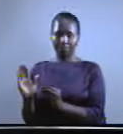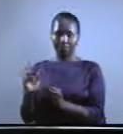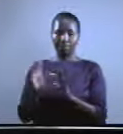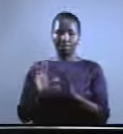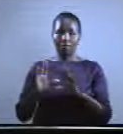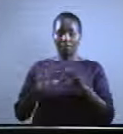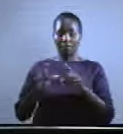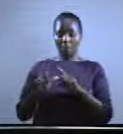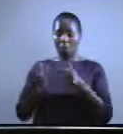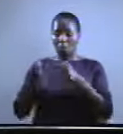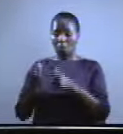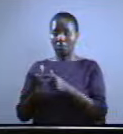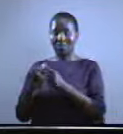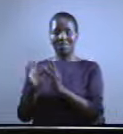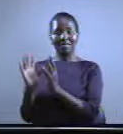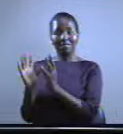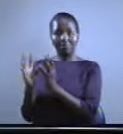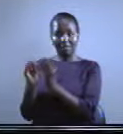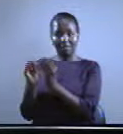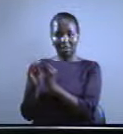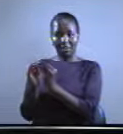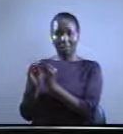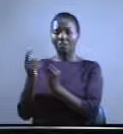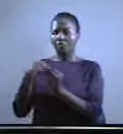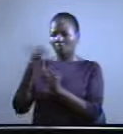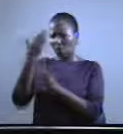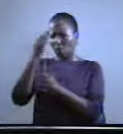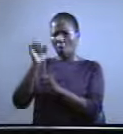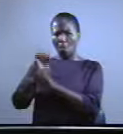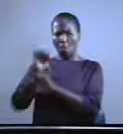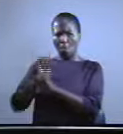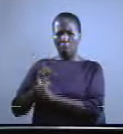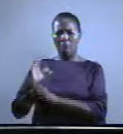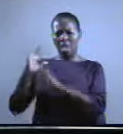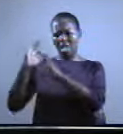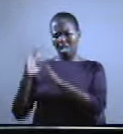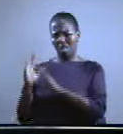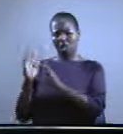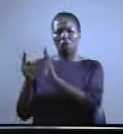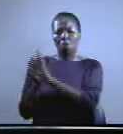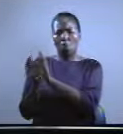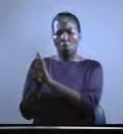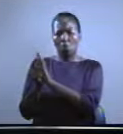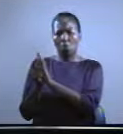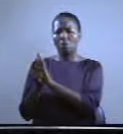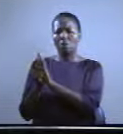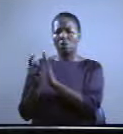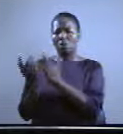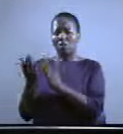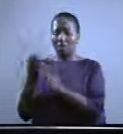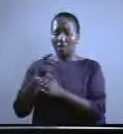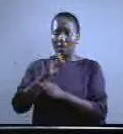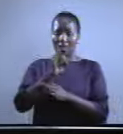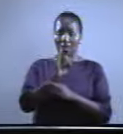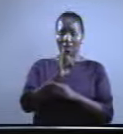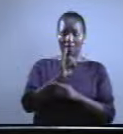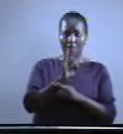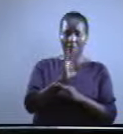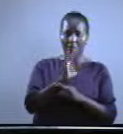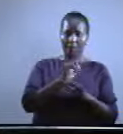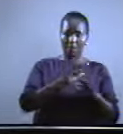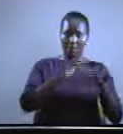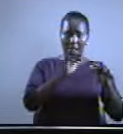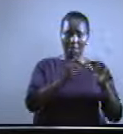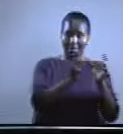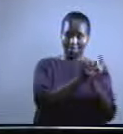have particularly heavy legislative workload and may have to meet during sittings, permission for such meetings